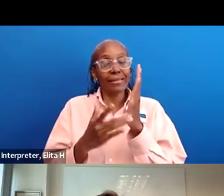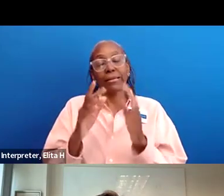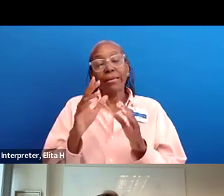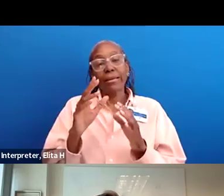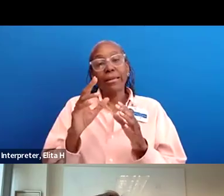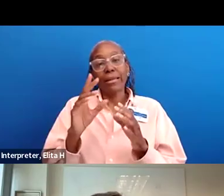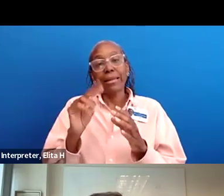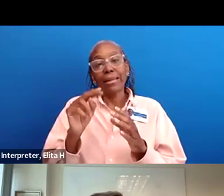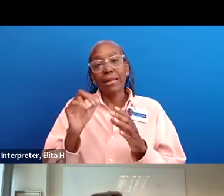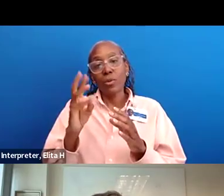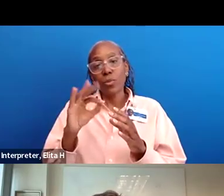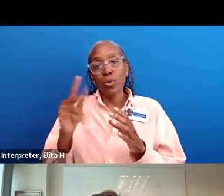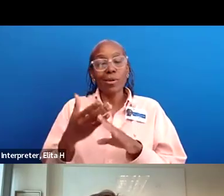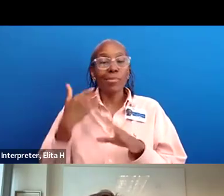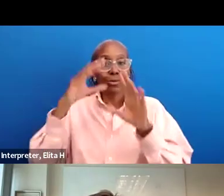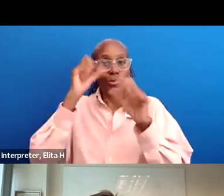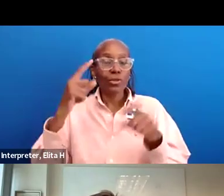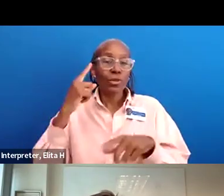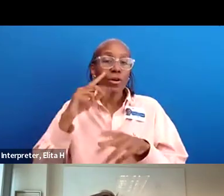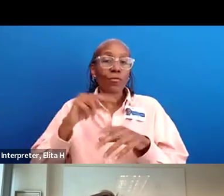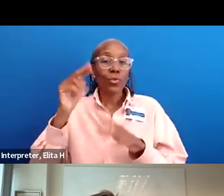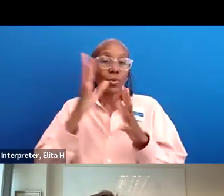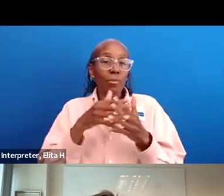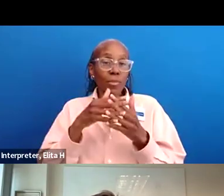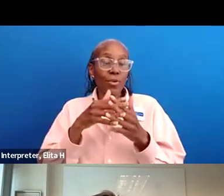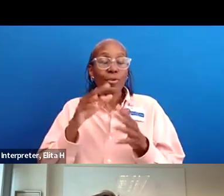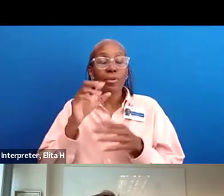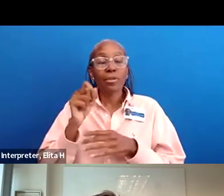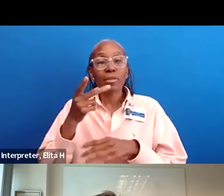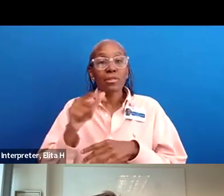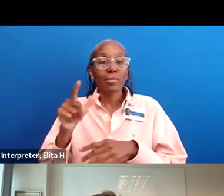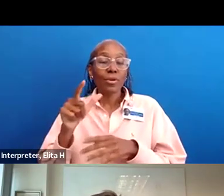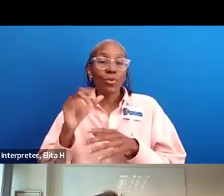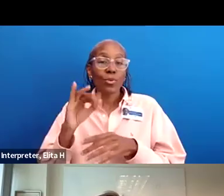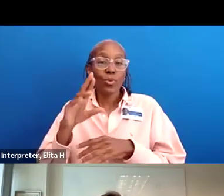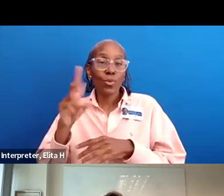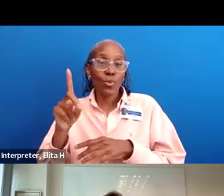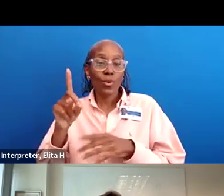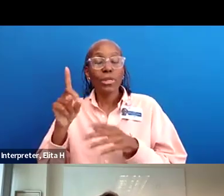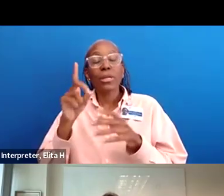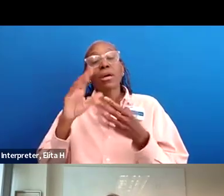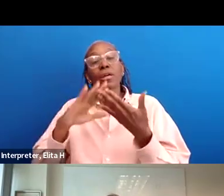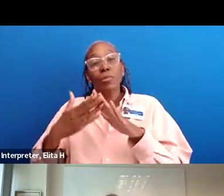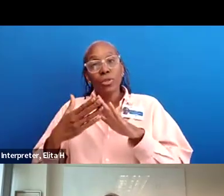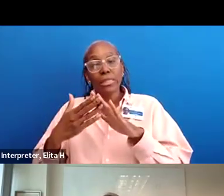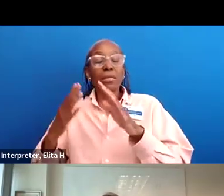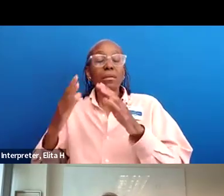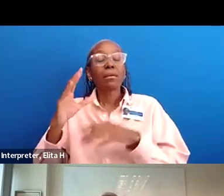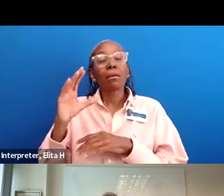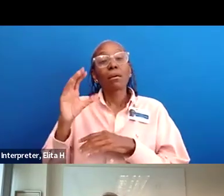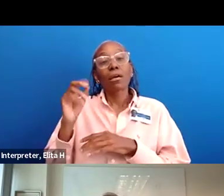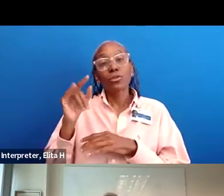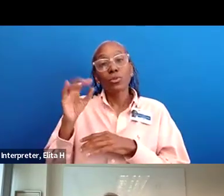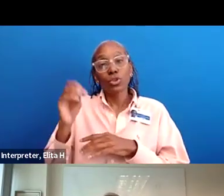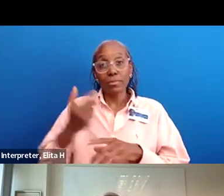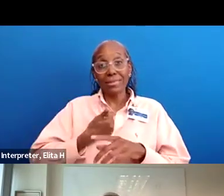well as the past president of the North American Spinal Cord Injury Consortium. I live with tetraplegia due to a spinal